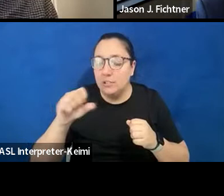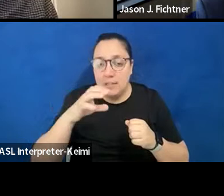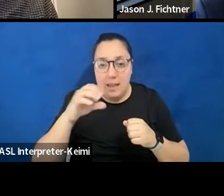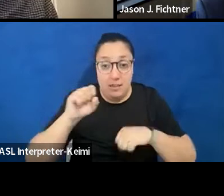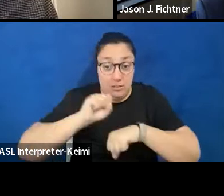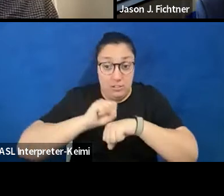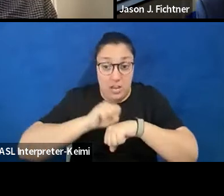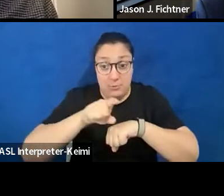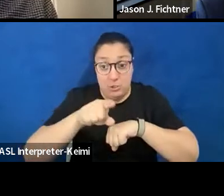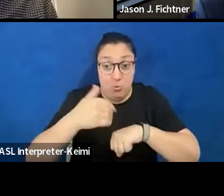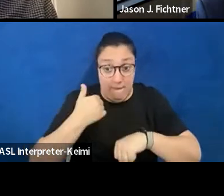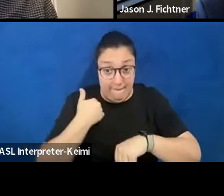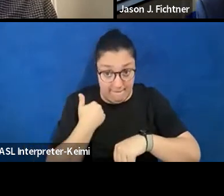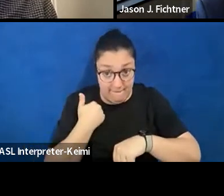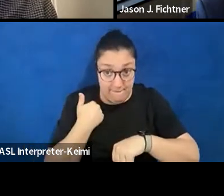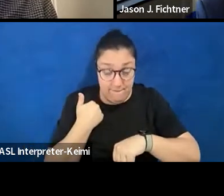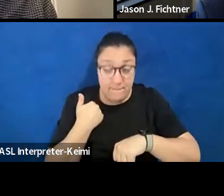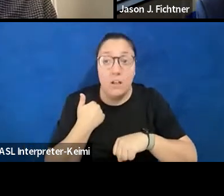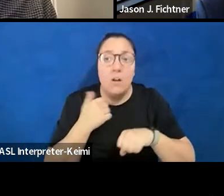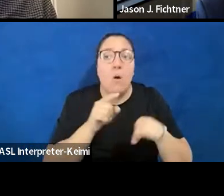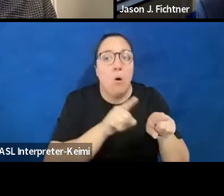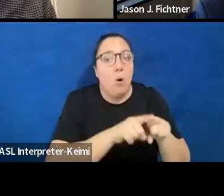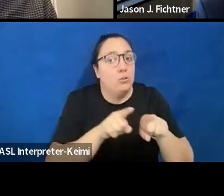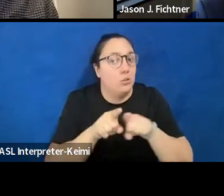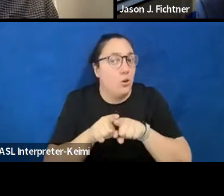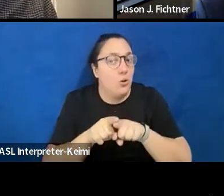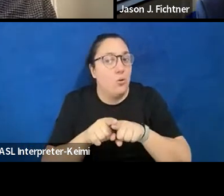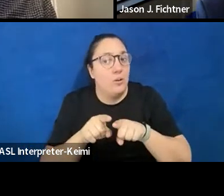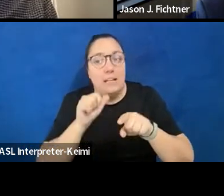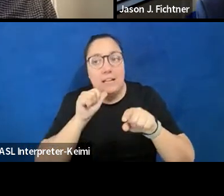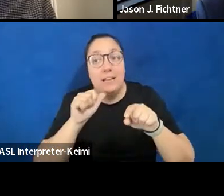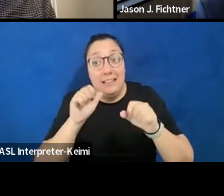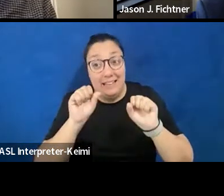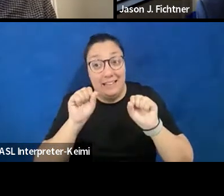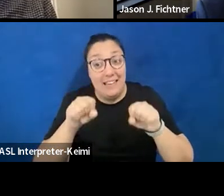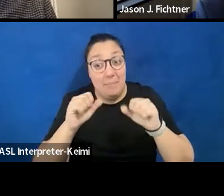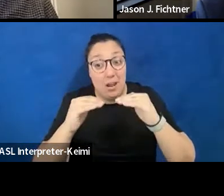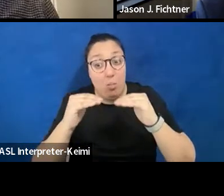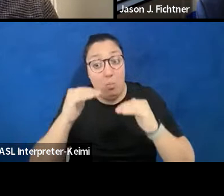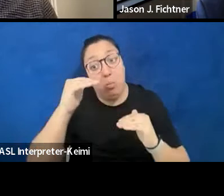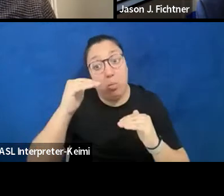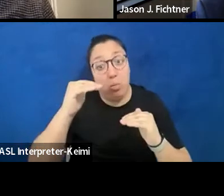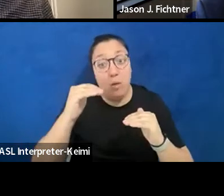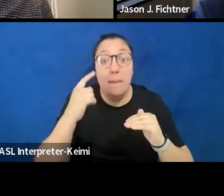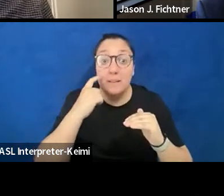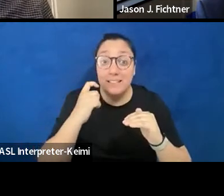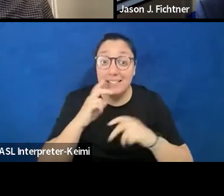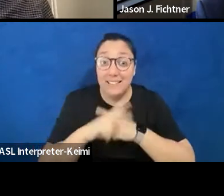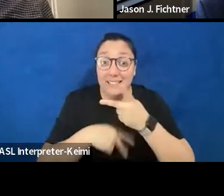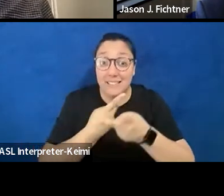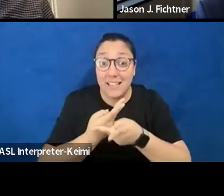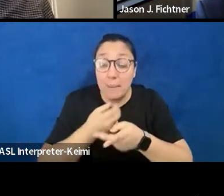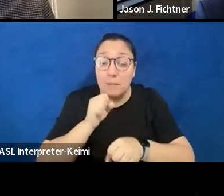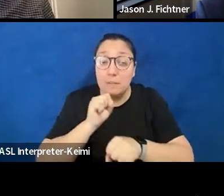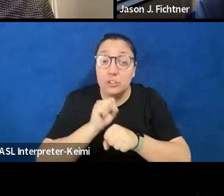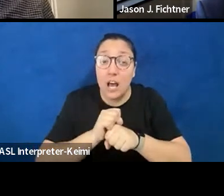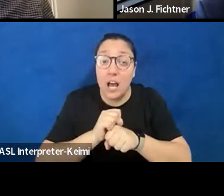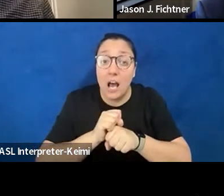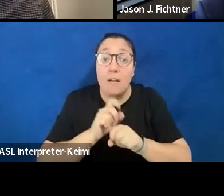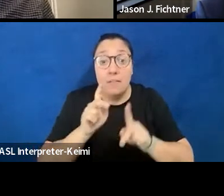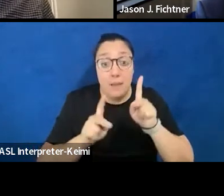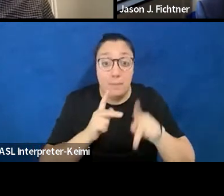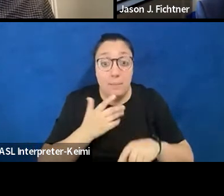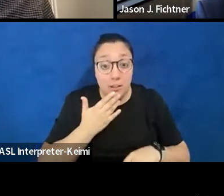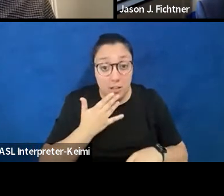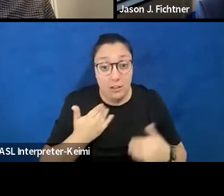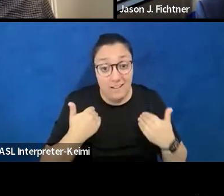have, it can then also be inequitable in the sense that the types of jobs that people of color have